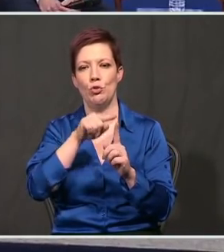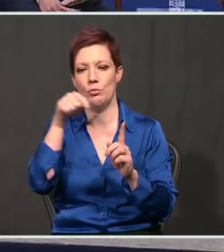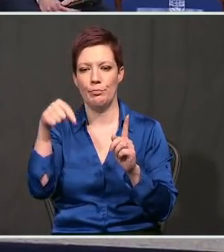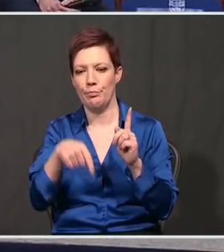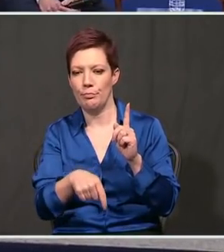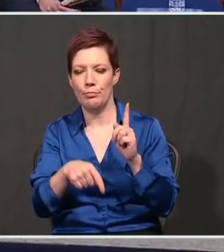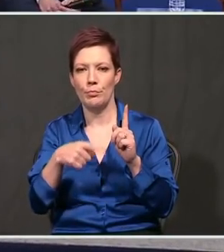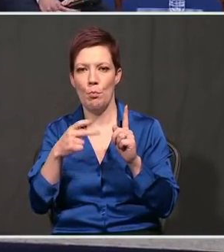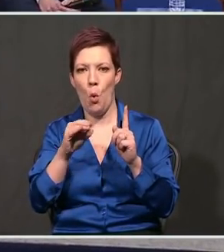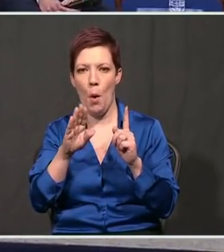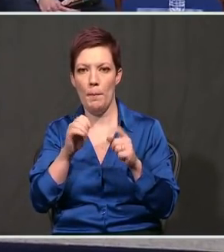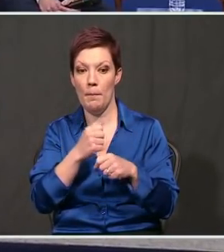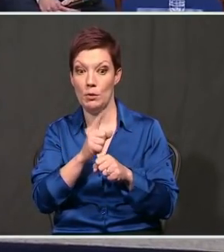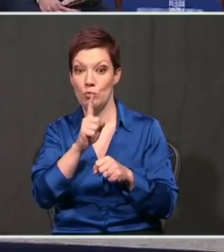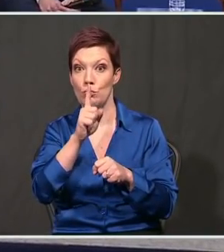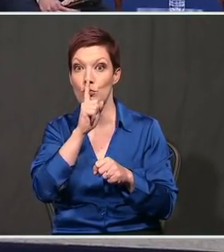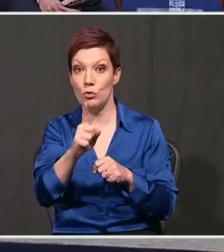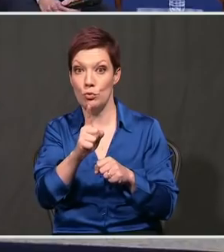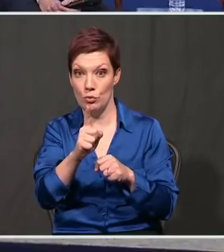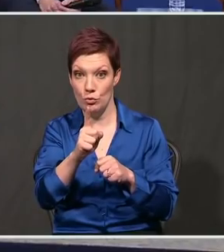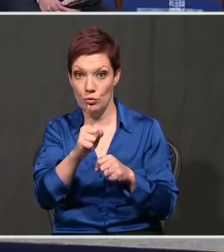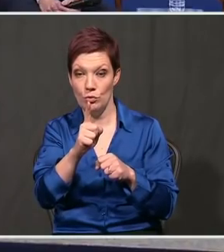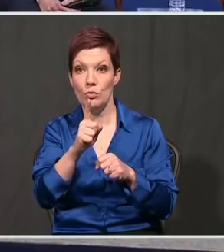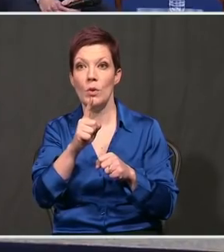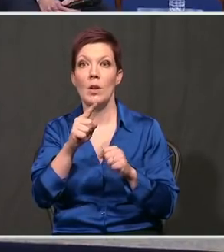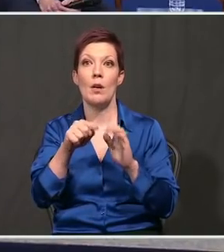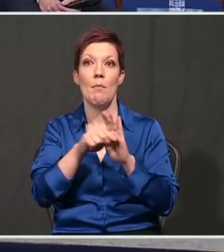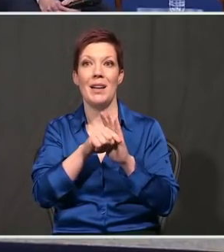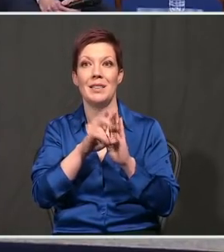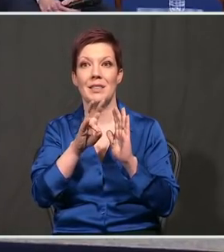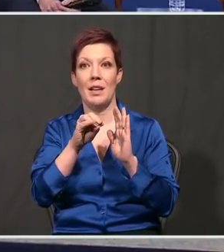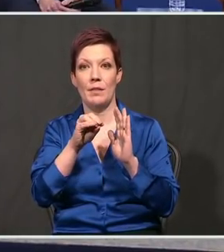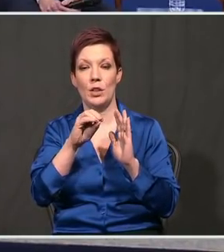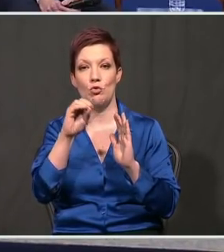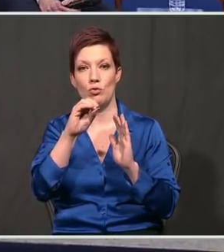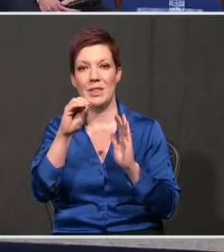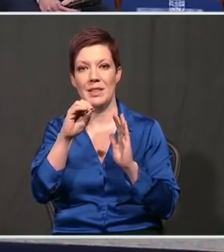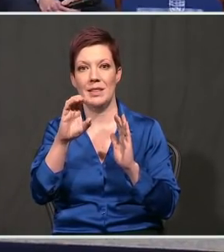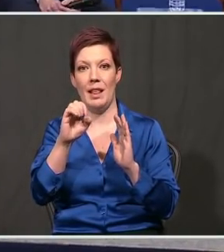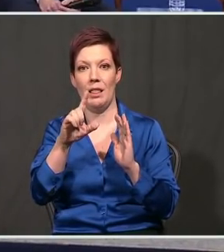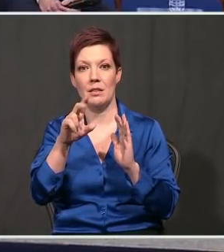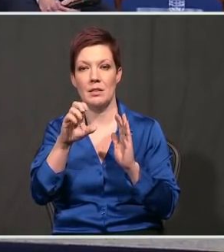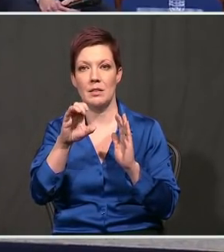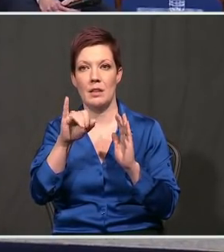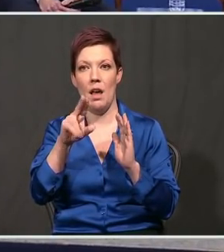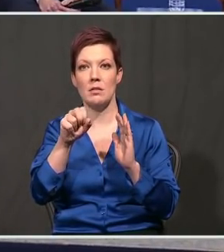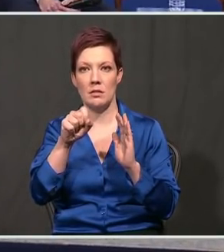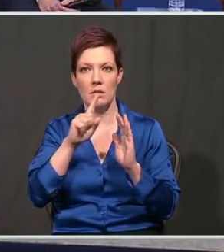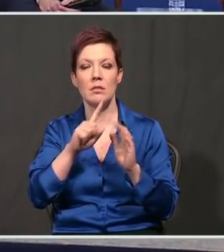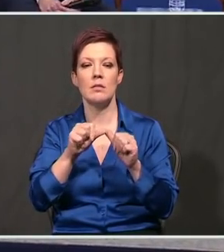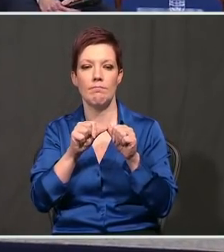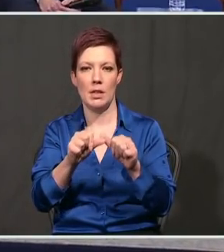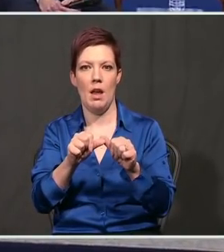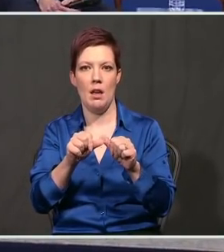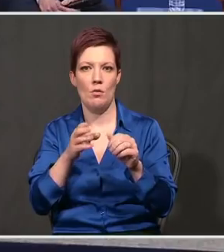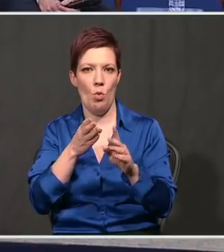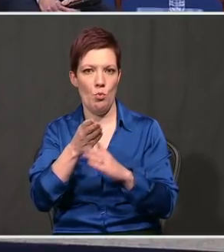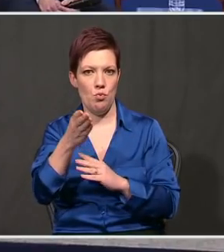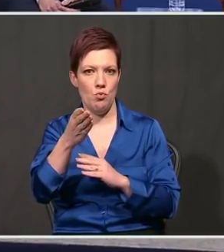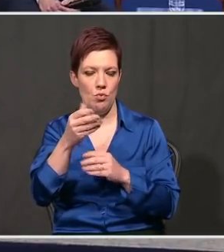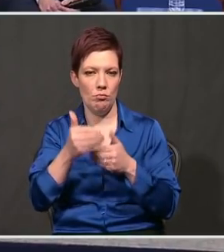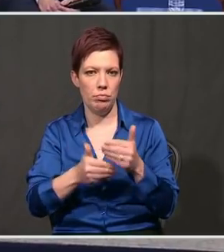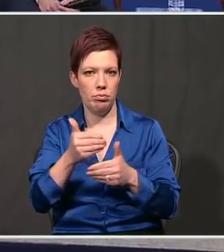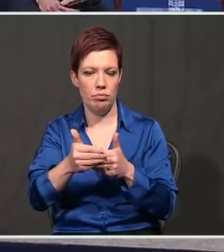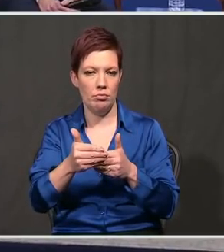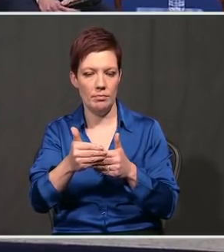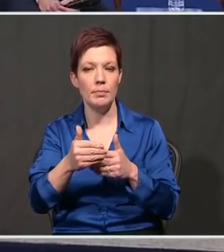the payload to make sure the temperature at minus 70 degrees Celsius is actually maintained throughout the journey. So this box will